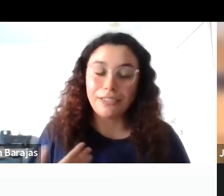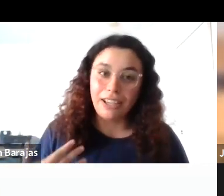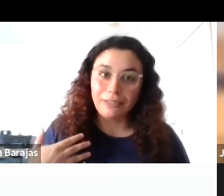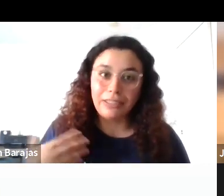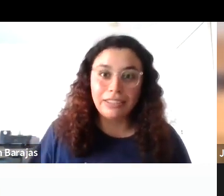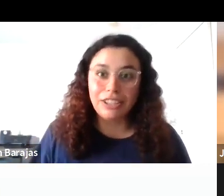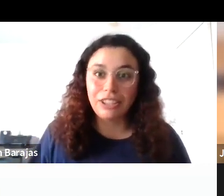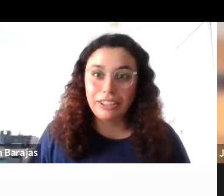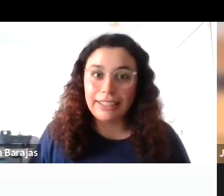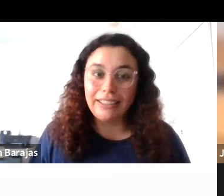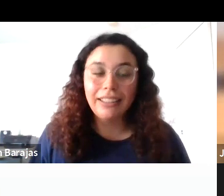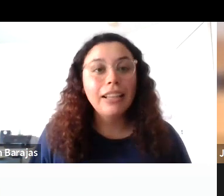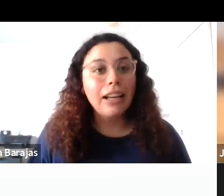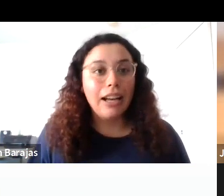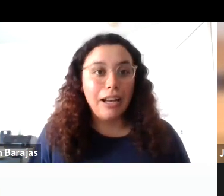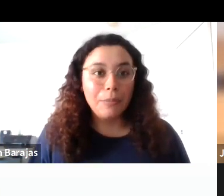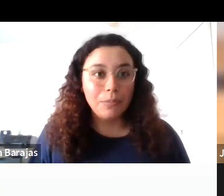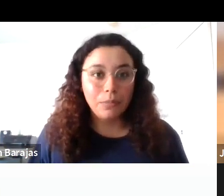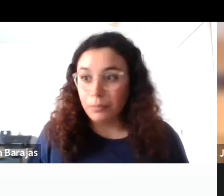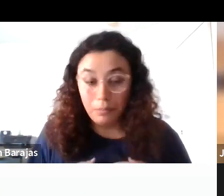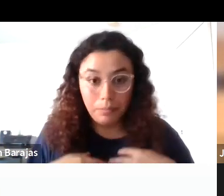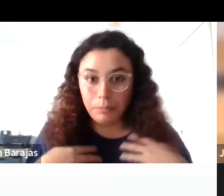lot of self-taught research, learning,